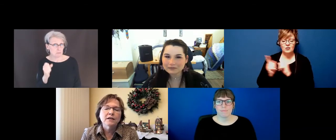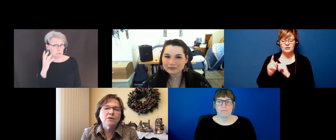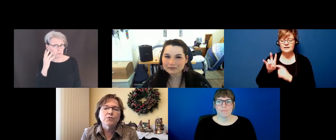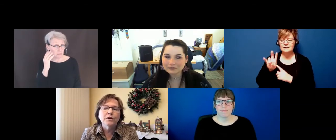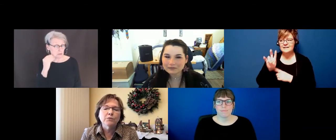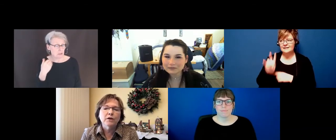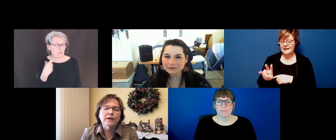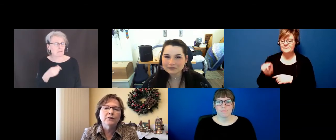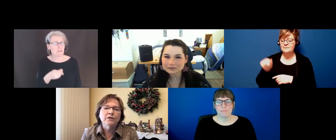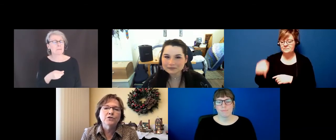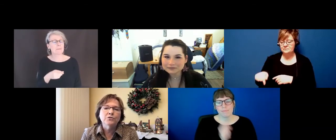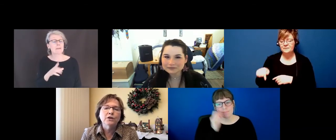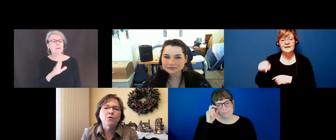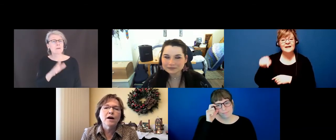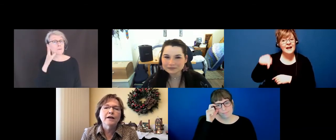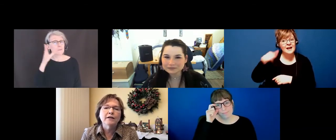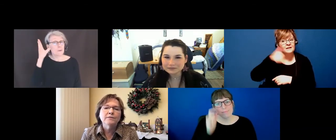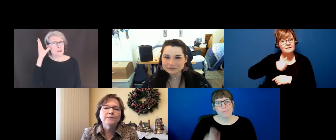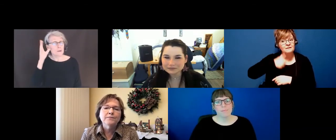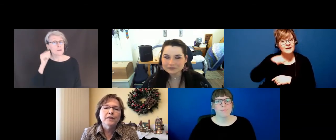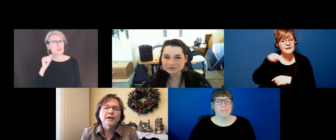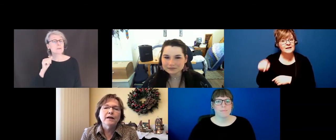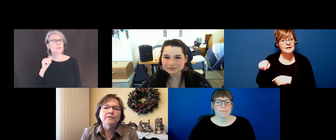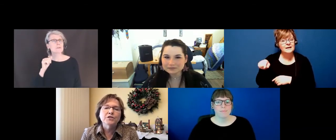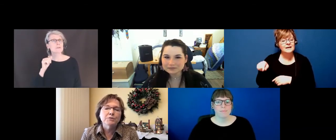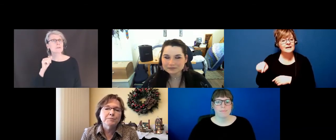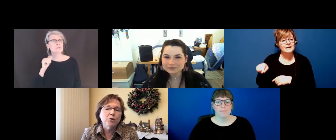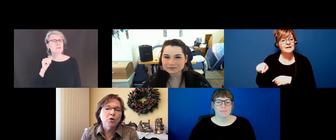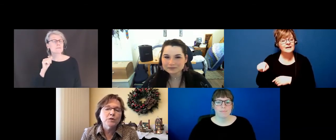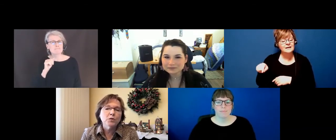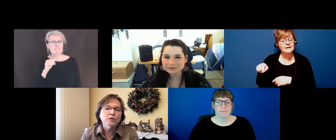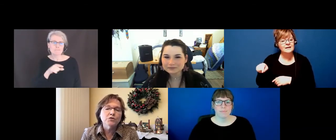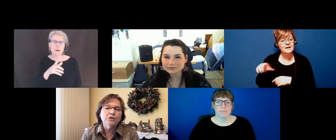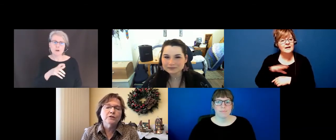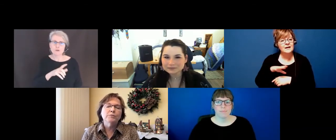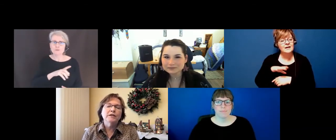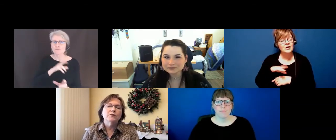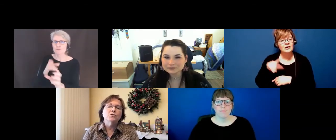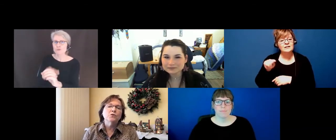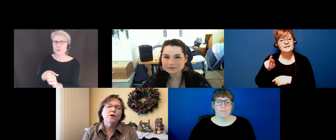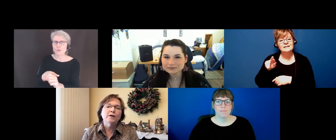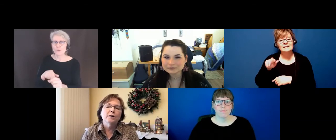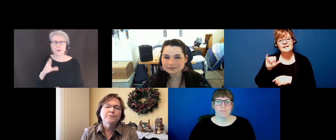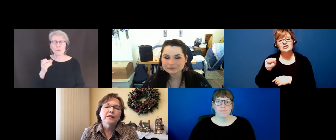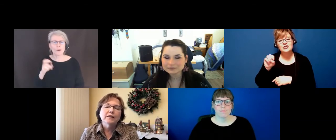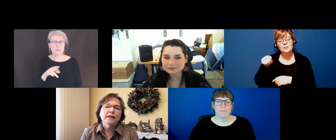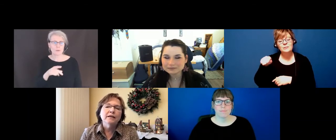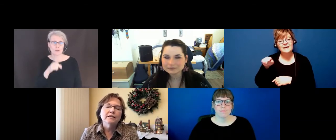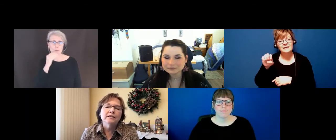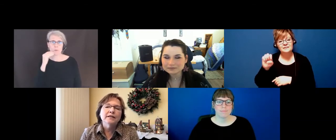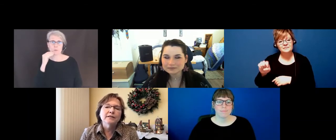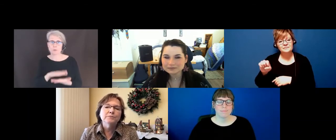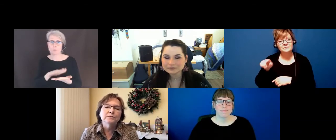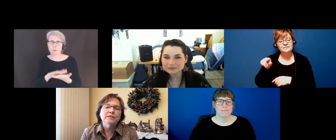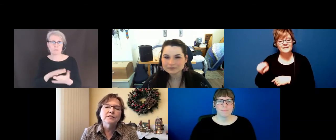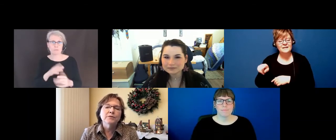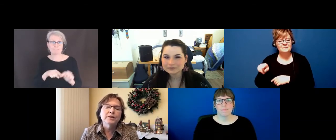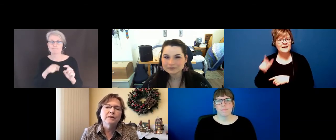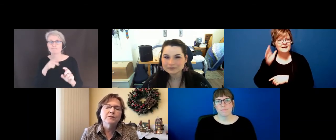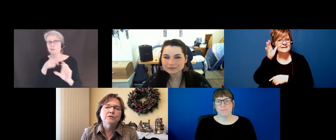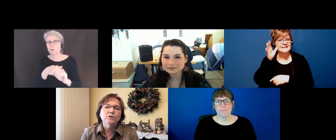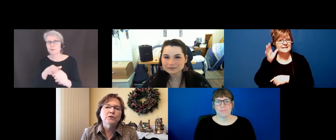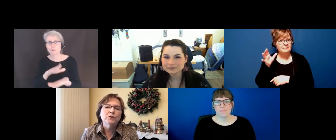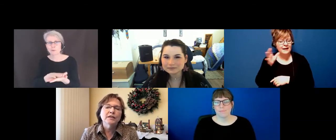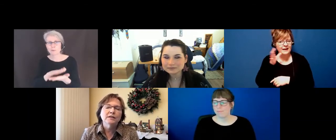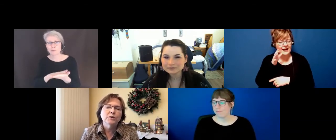parents really wanted her to join a choir. She was being homeschooled, so she couldn't be in the school choir. And this is how I